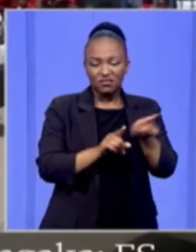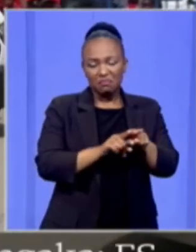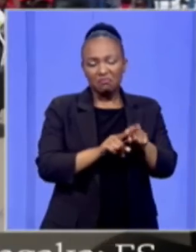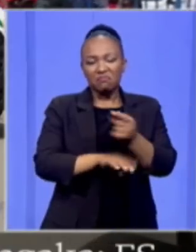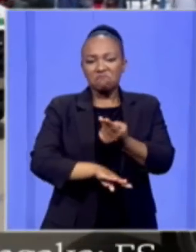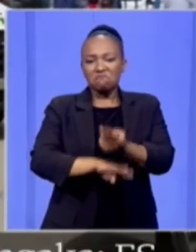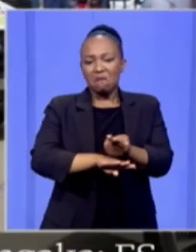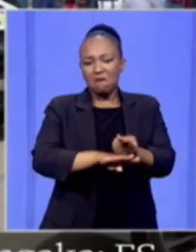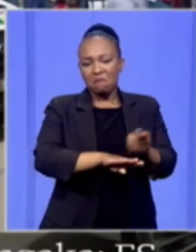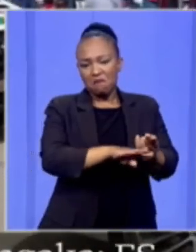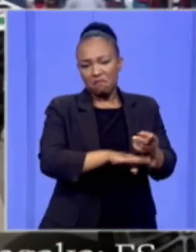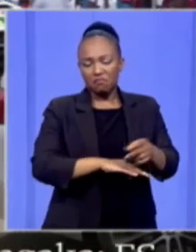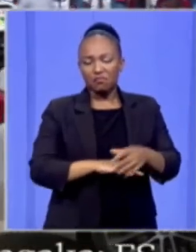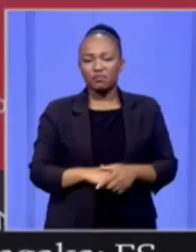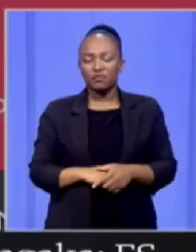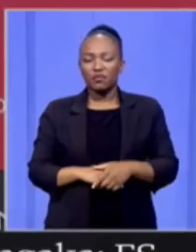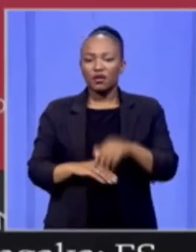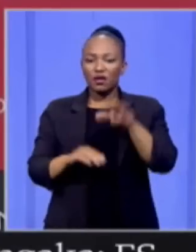Barutwana ba